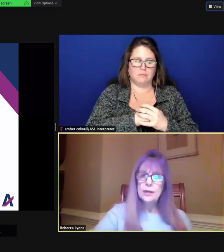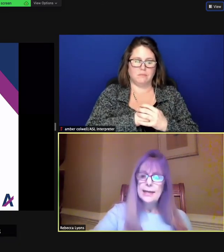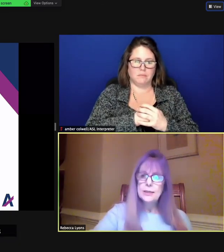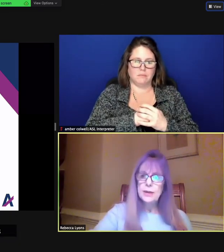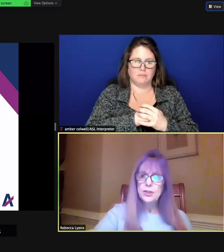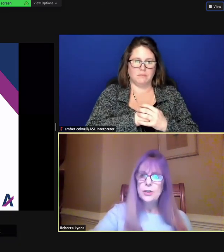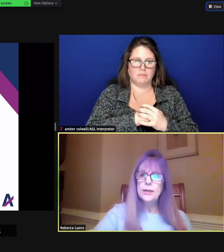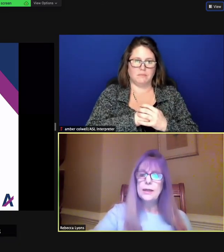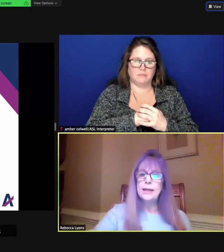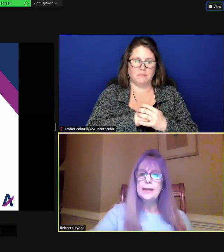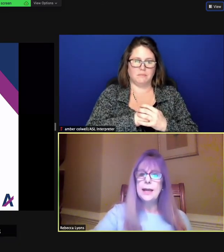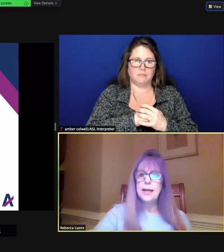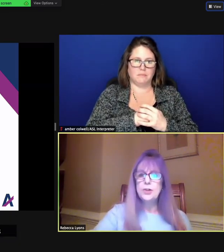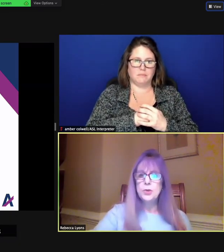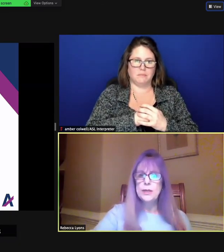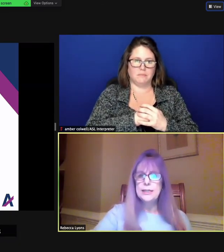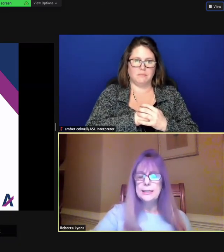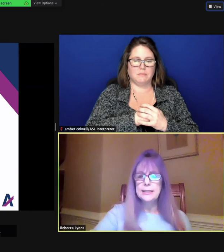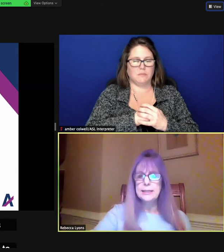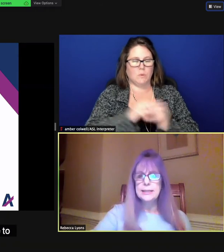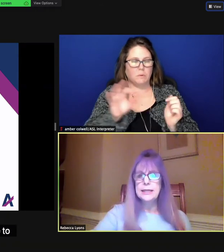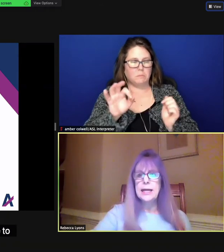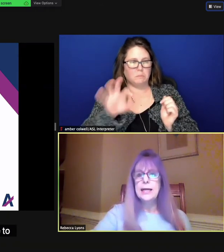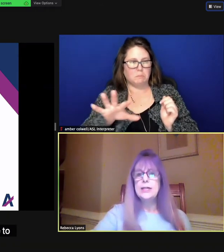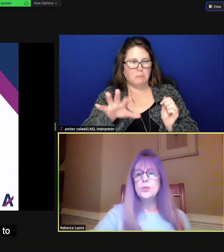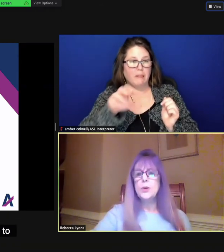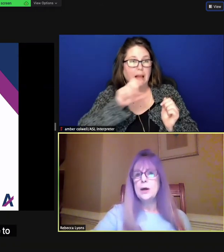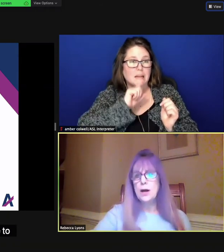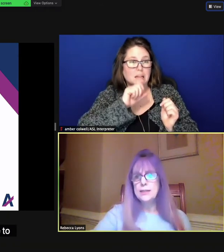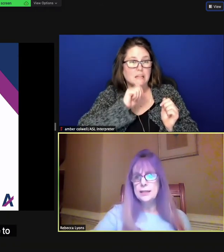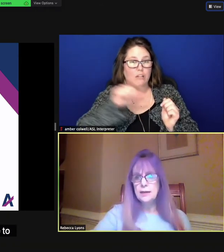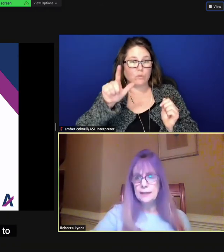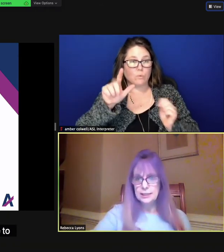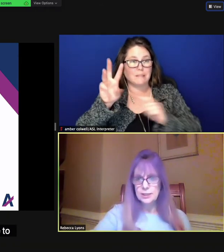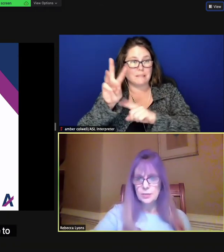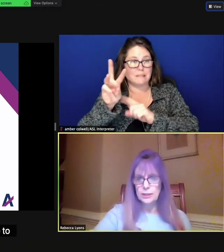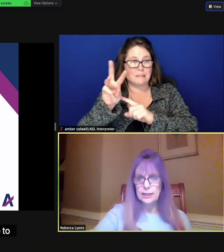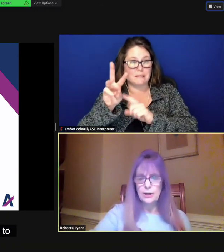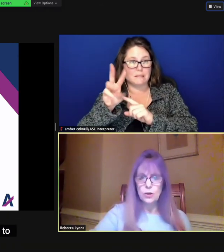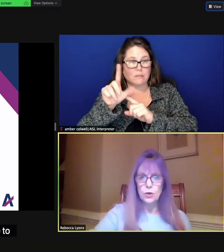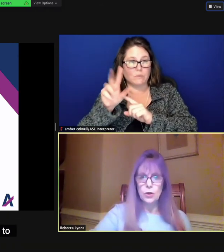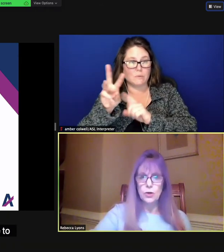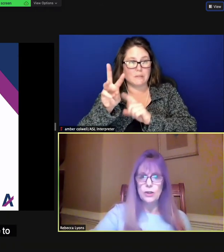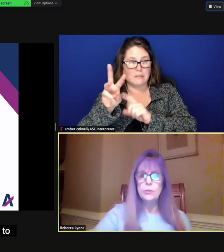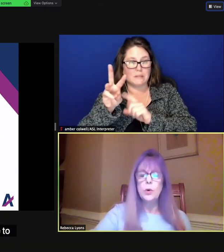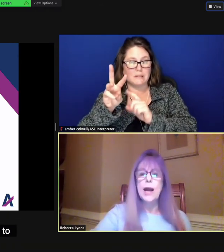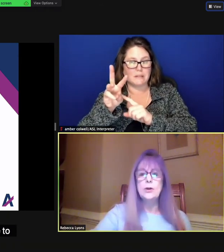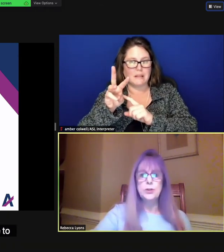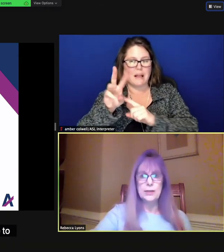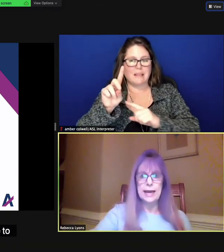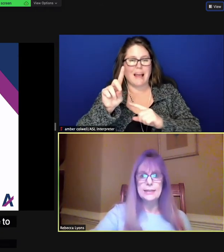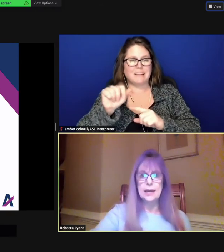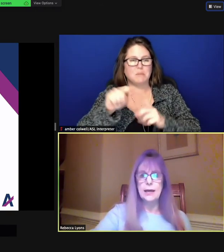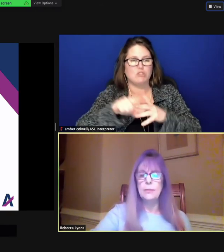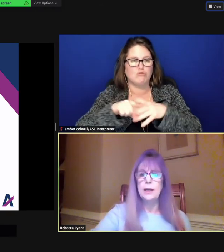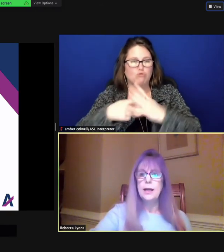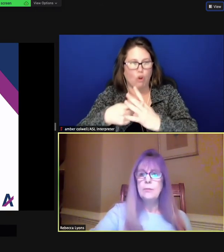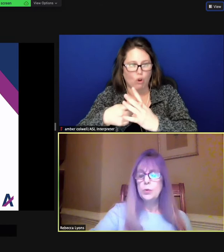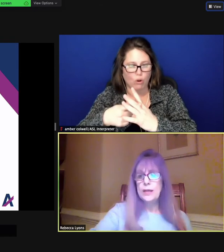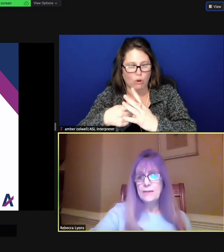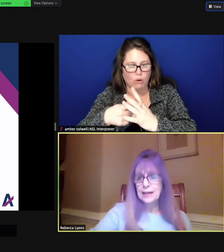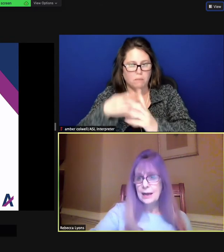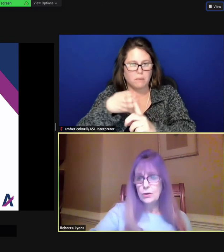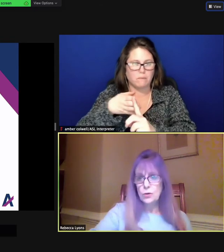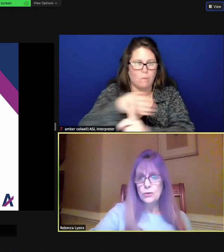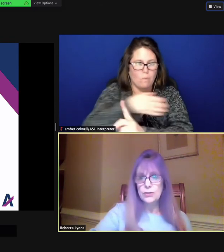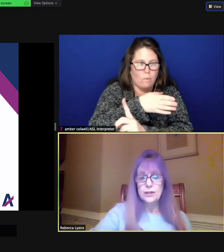I would like to mention that the age 26 is when the onset of the disability occurred. Prior to that time. But